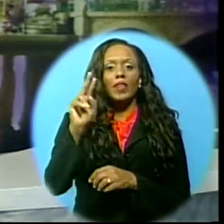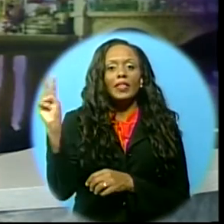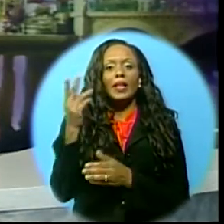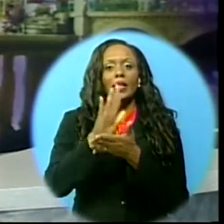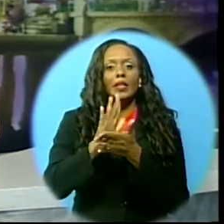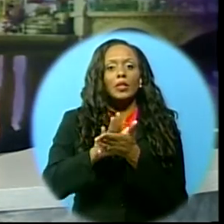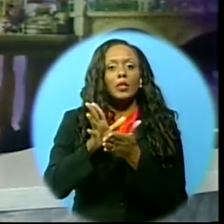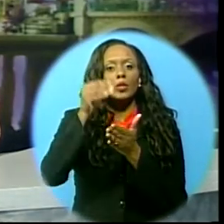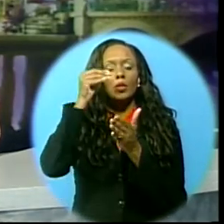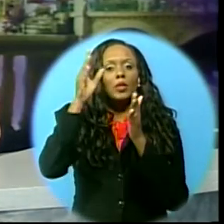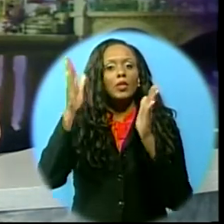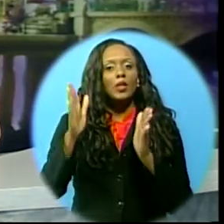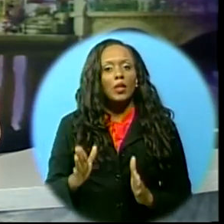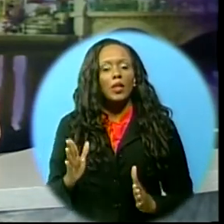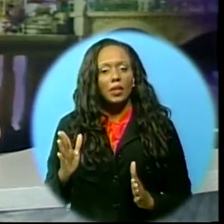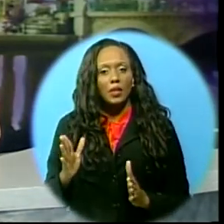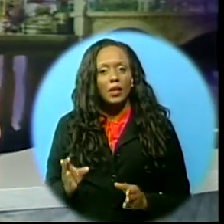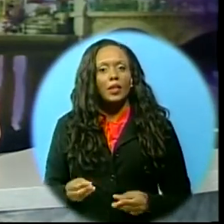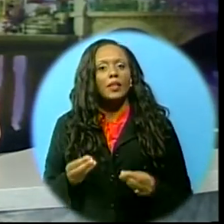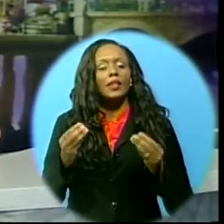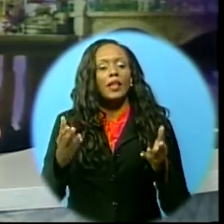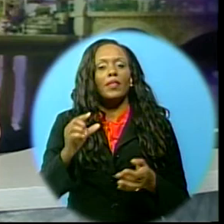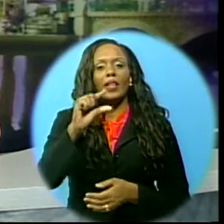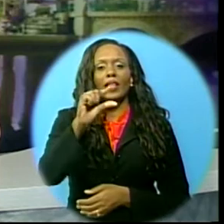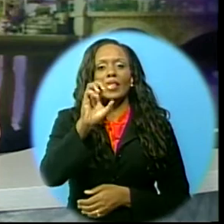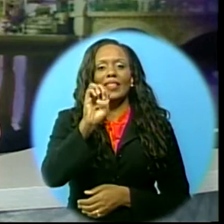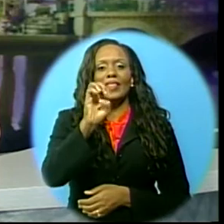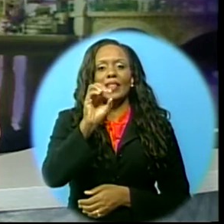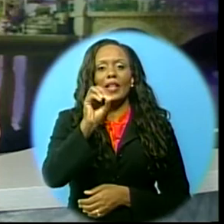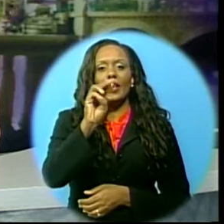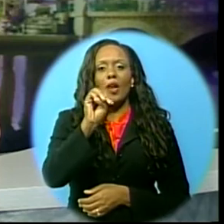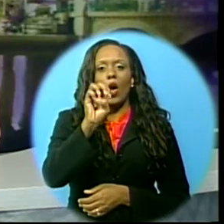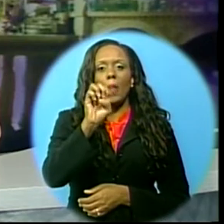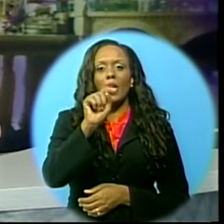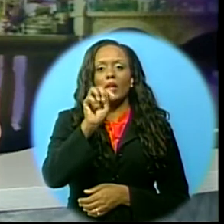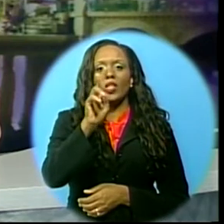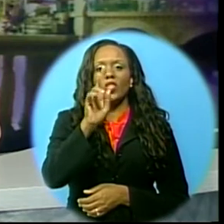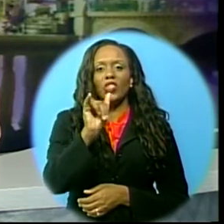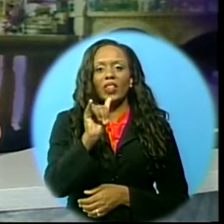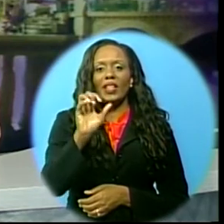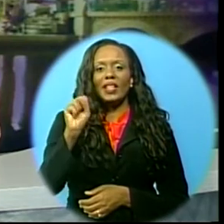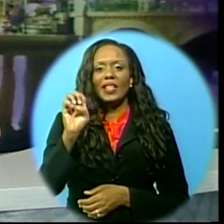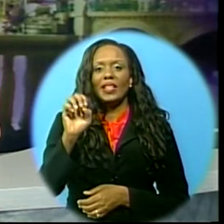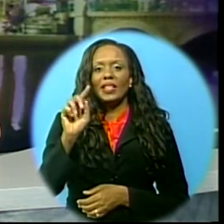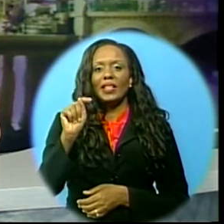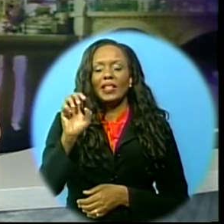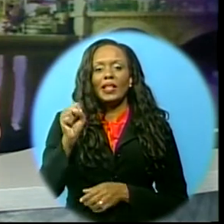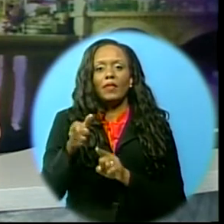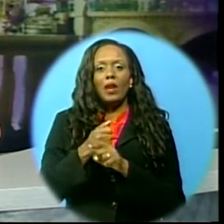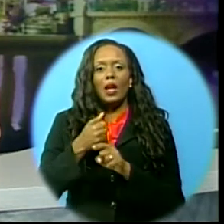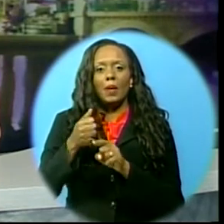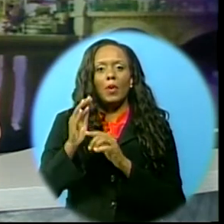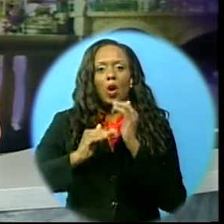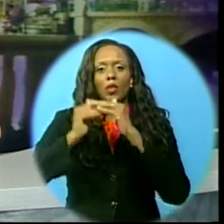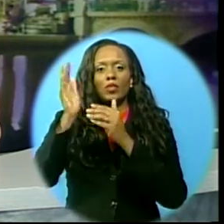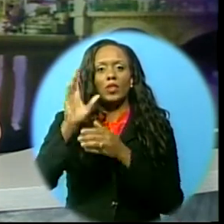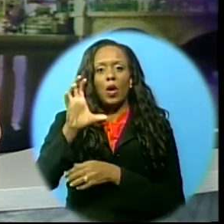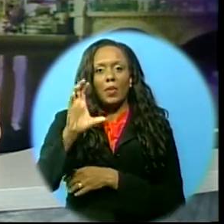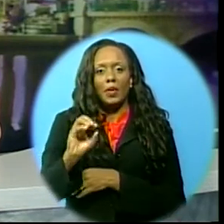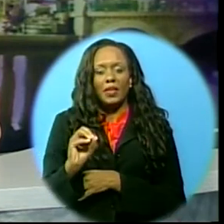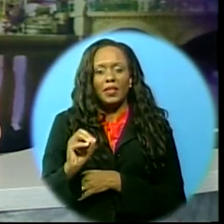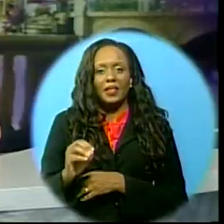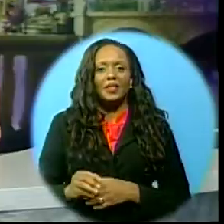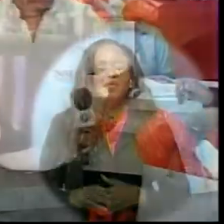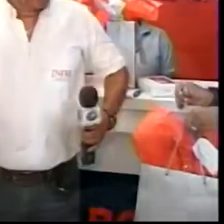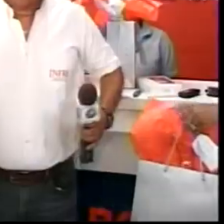43 secondary school students have been given geometry sets by construction company Info Rentals. But 3